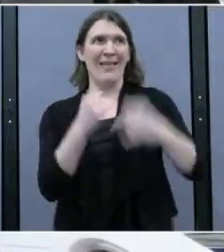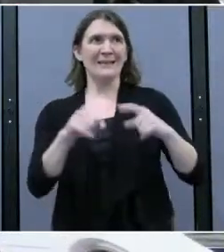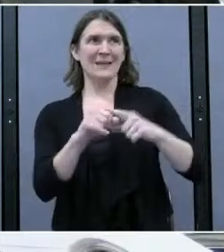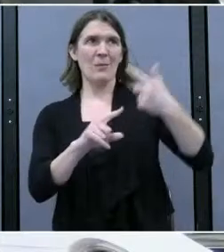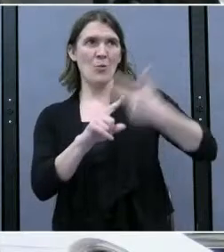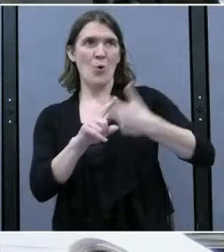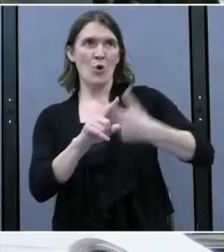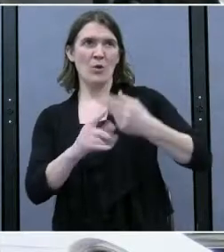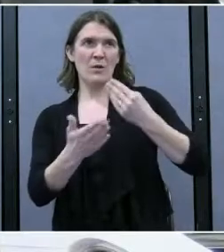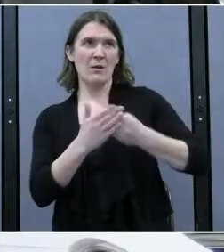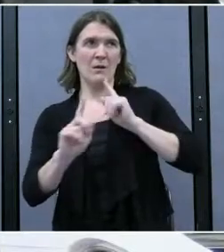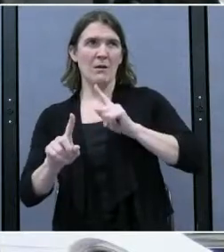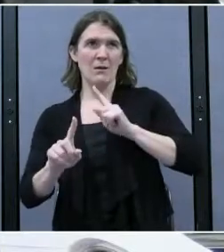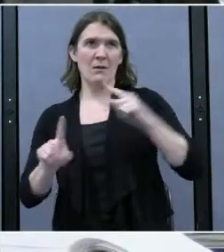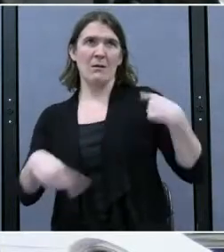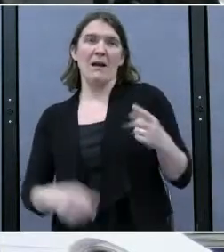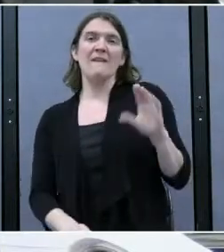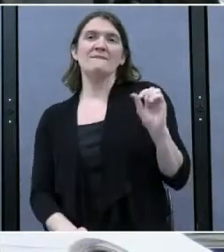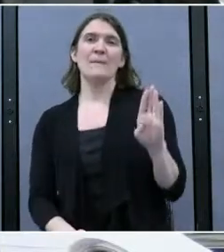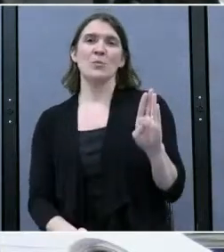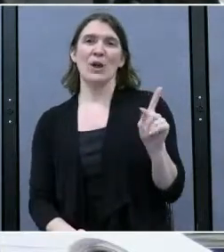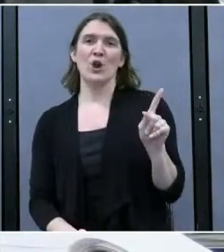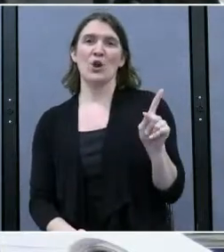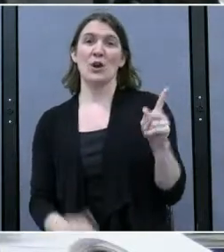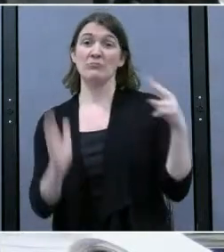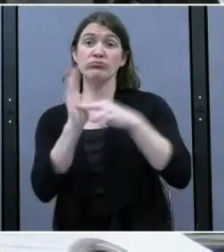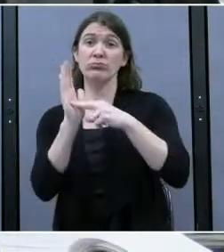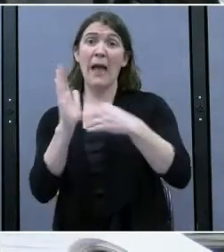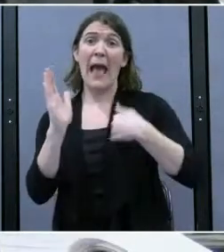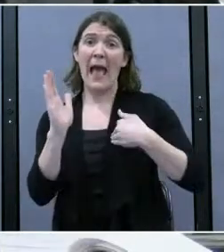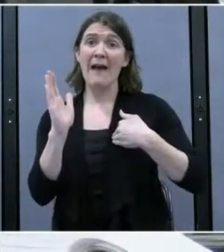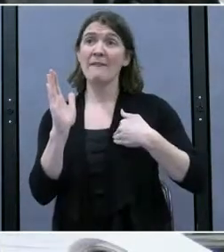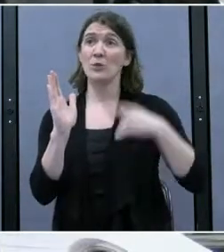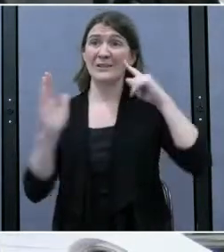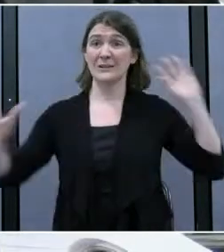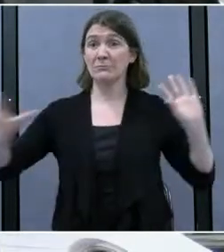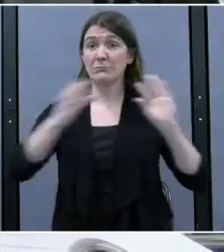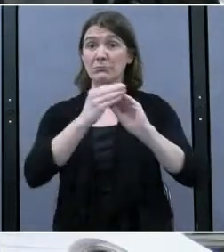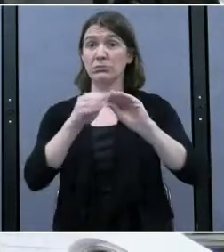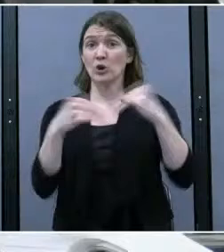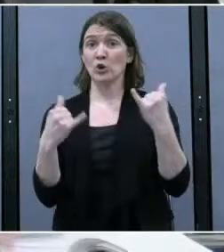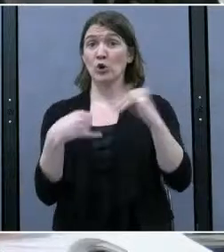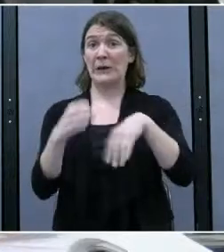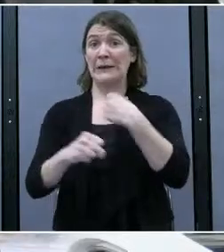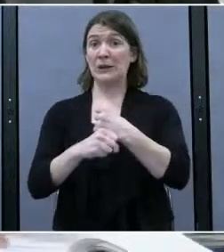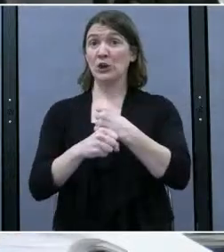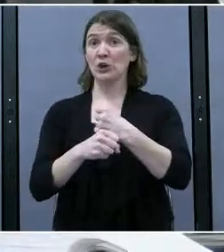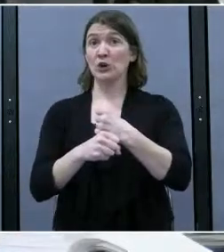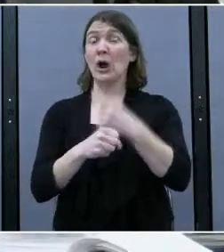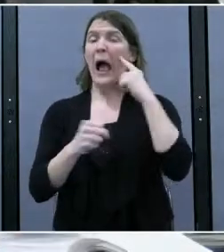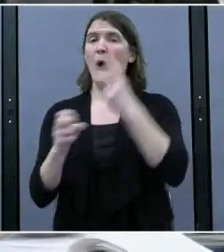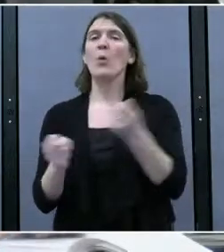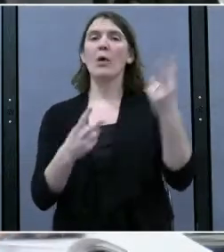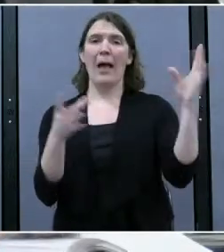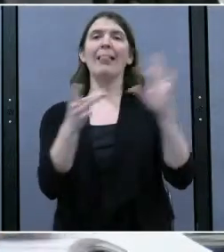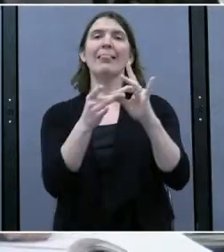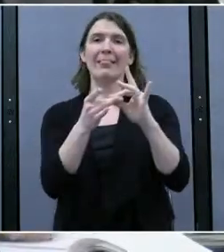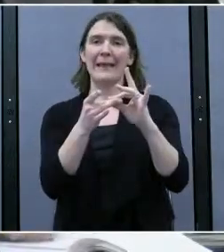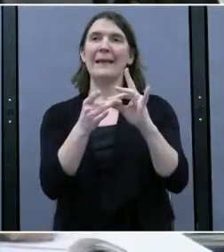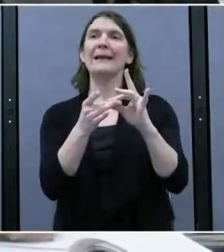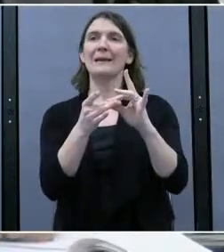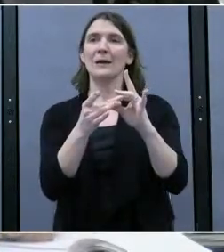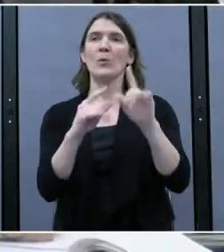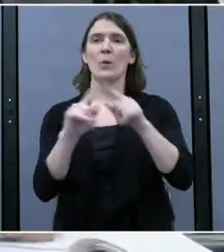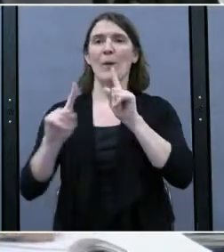update was in February. And so if you look, we can link to that in the answers to